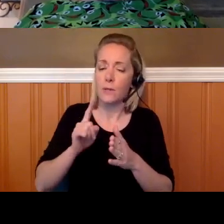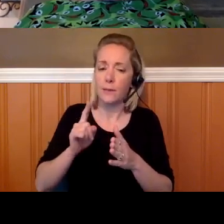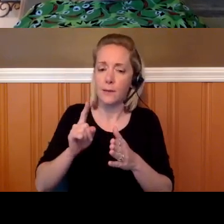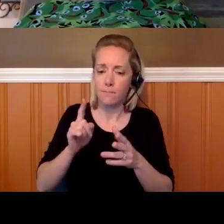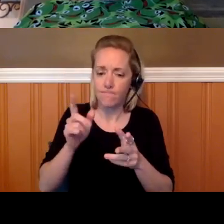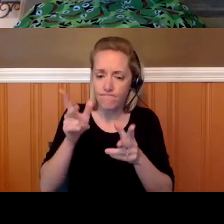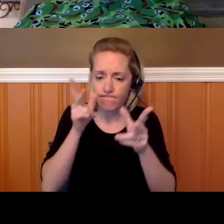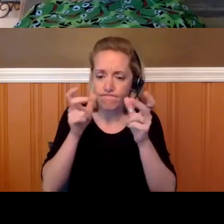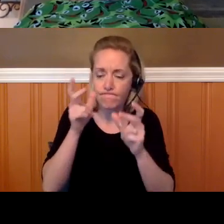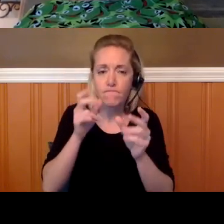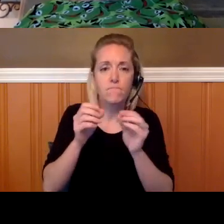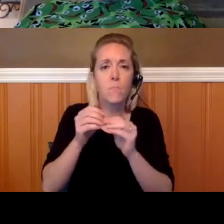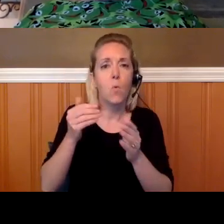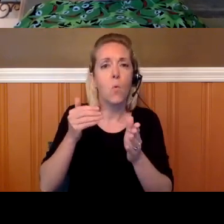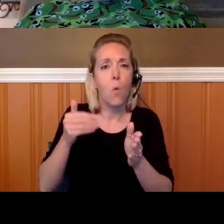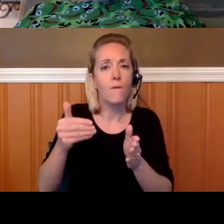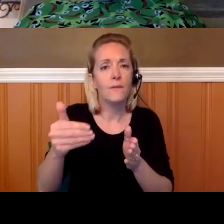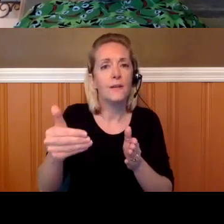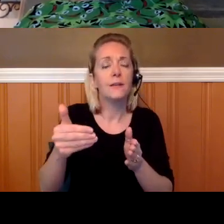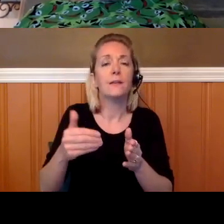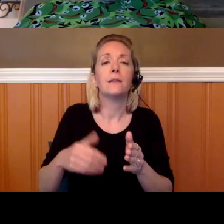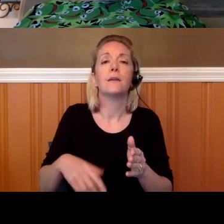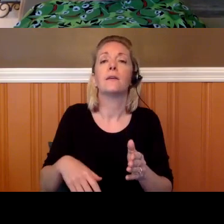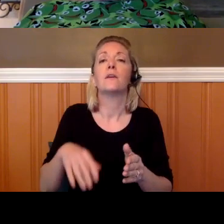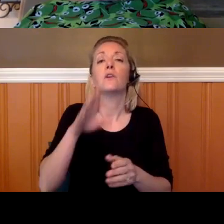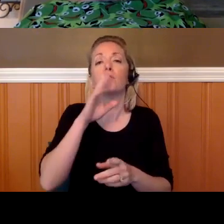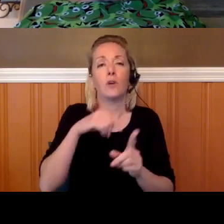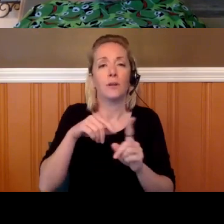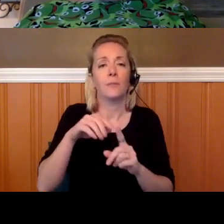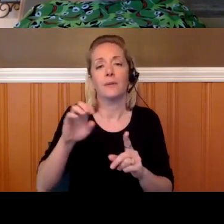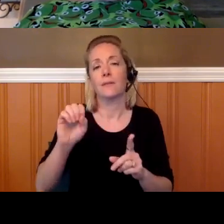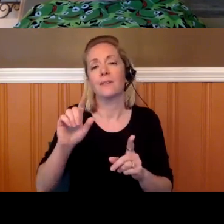read books to them. Yes. Talking about salient features. And I think